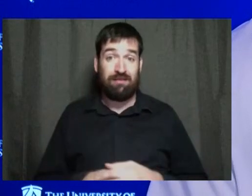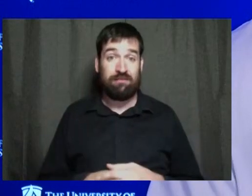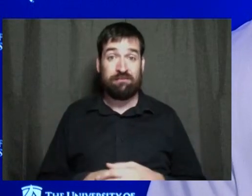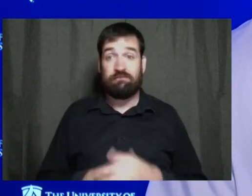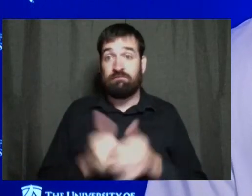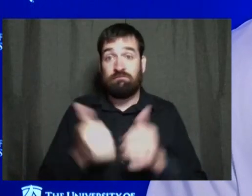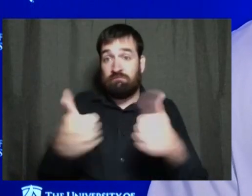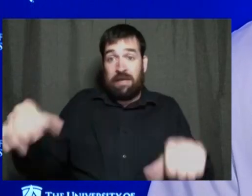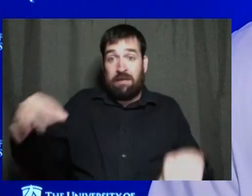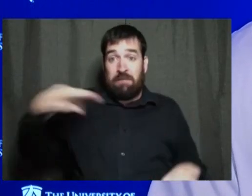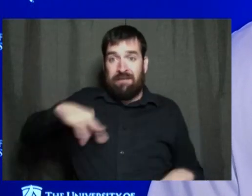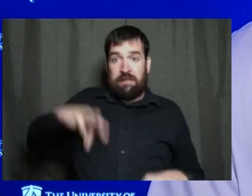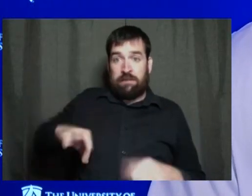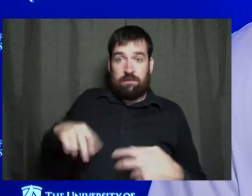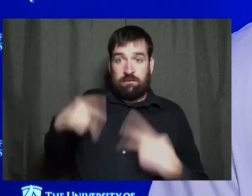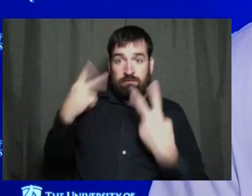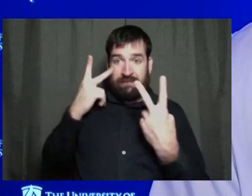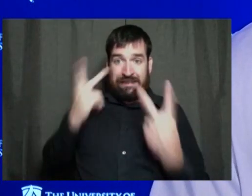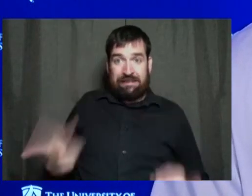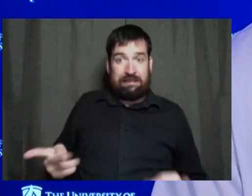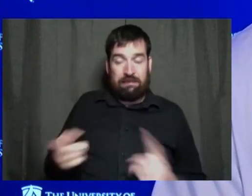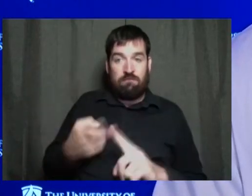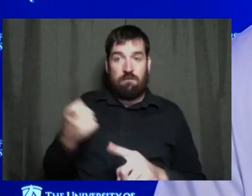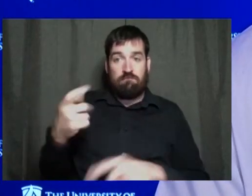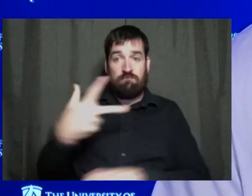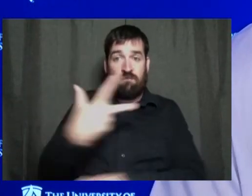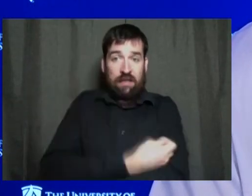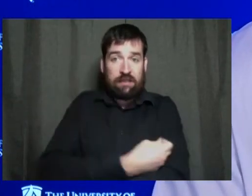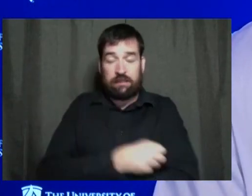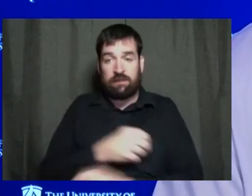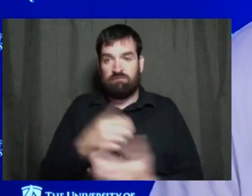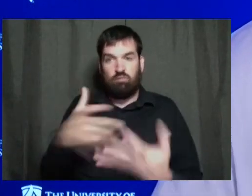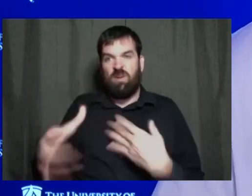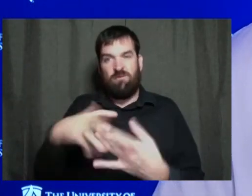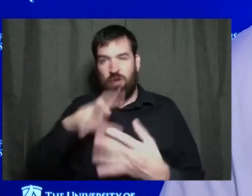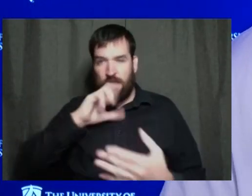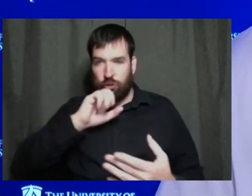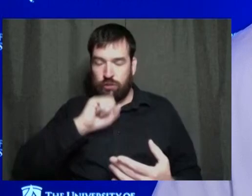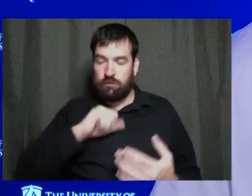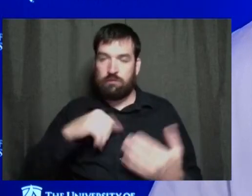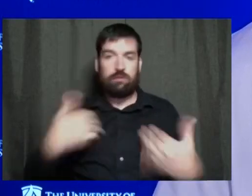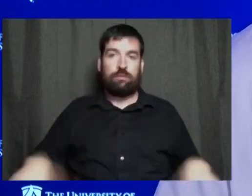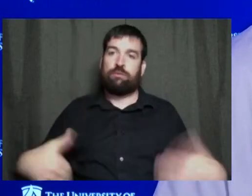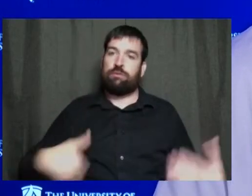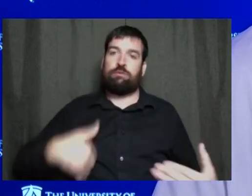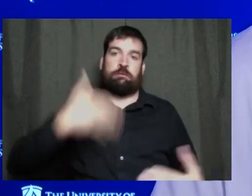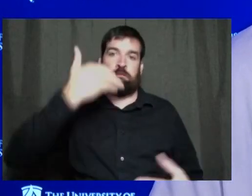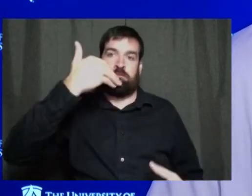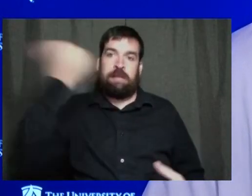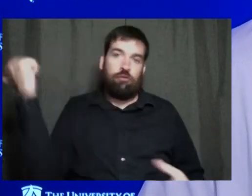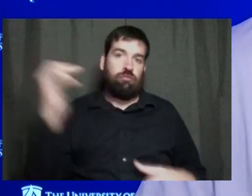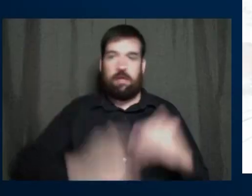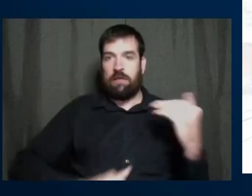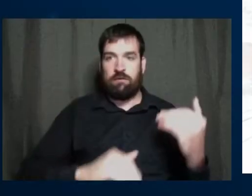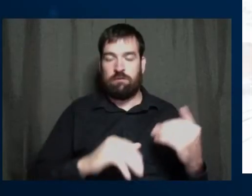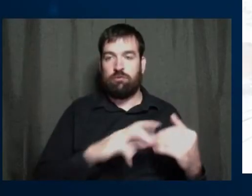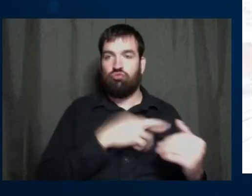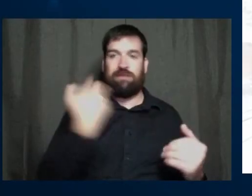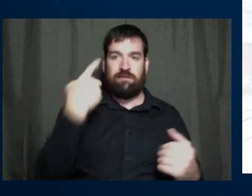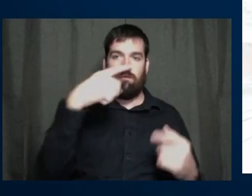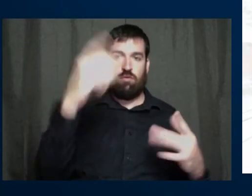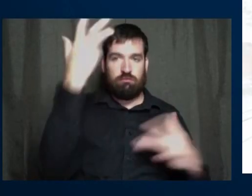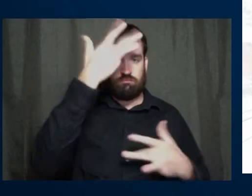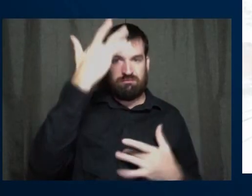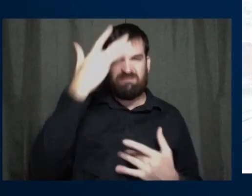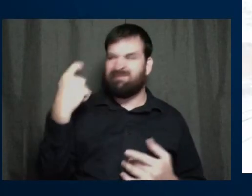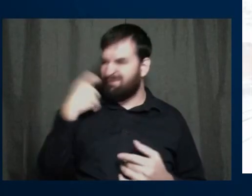we have seen from these vaccines in whatever age group far outweigh any risks that the vaccines pose. I'm so glad you brought that up, because I just remember the